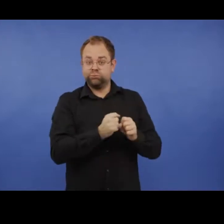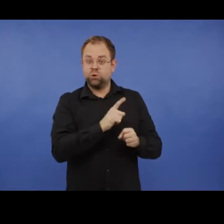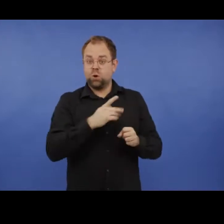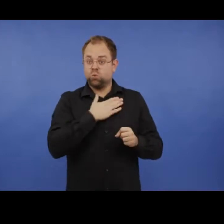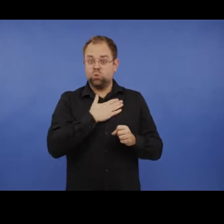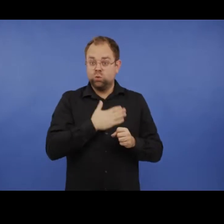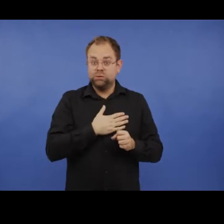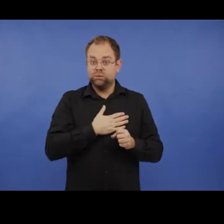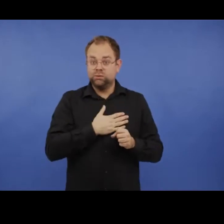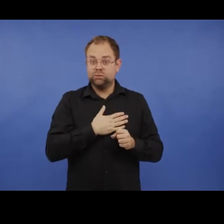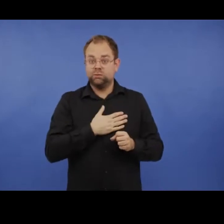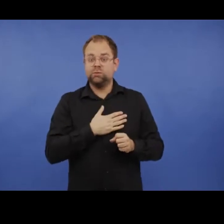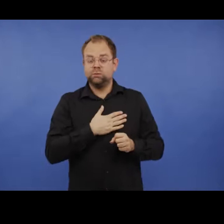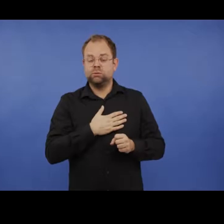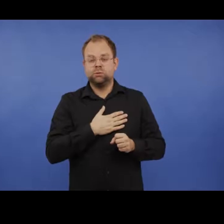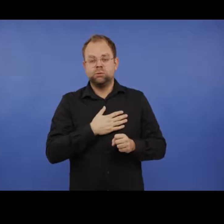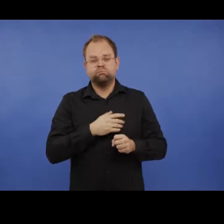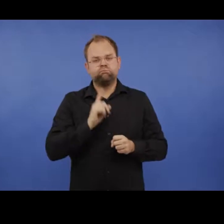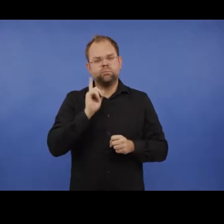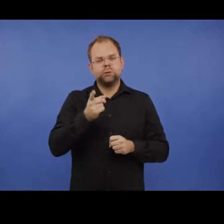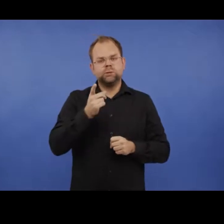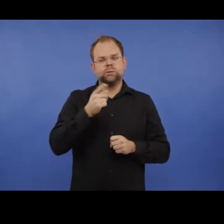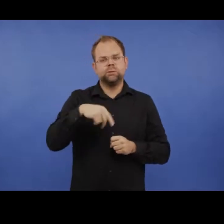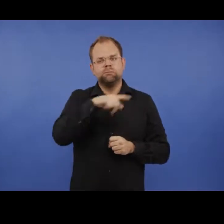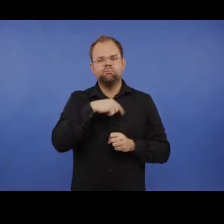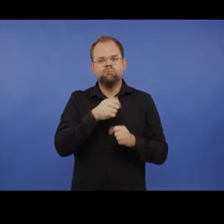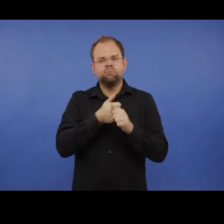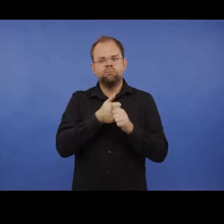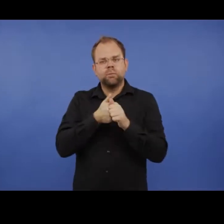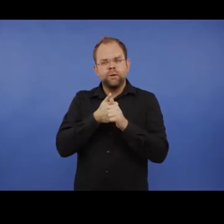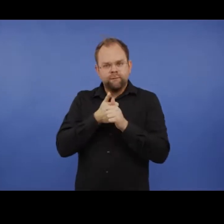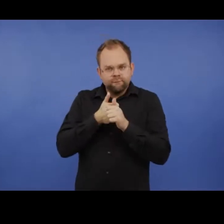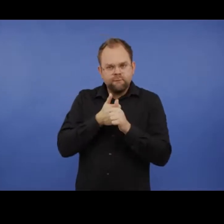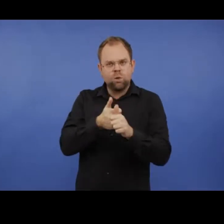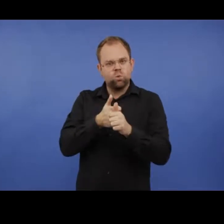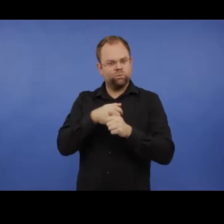Security Council resolutions, and